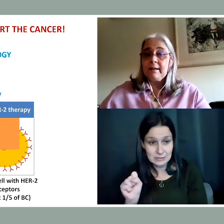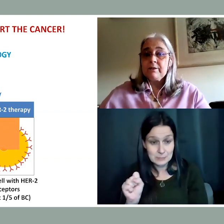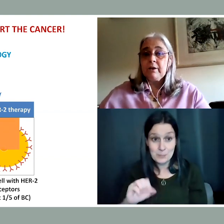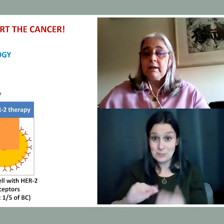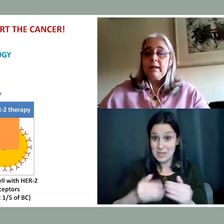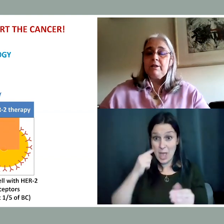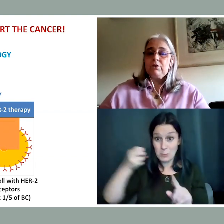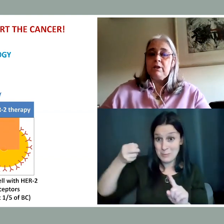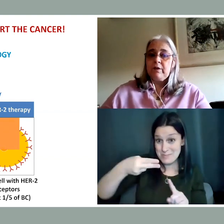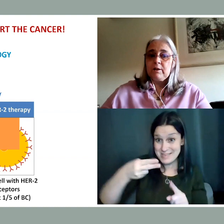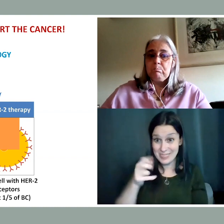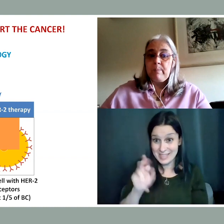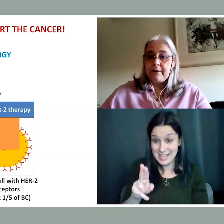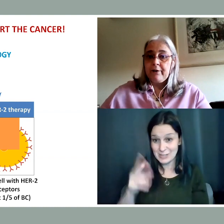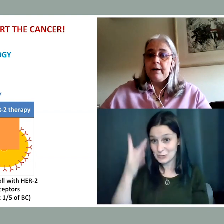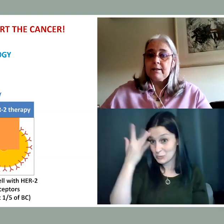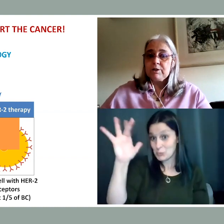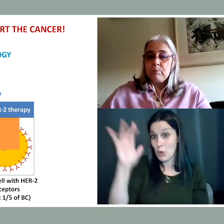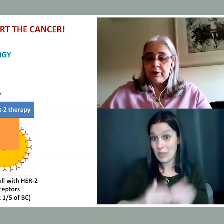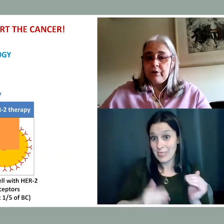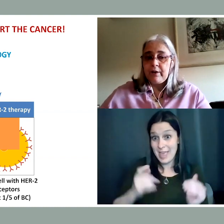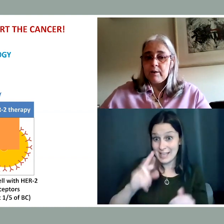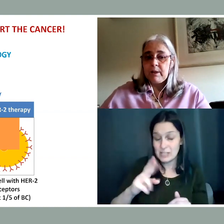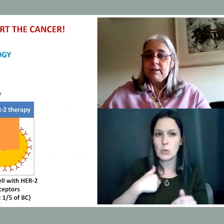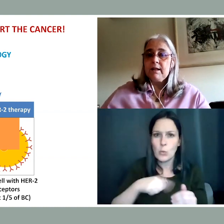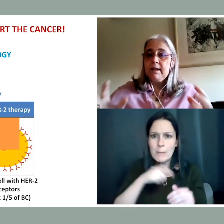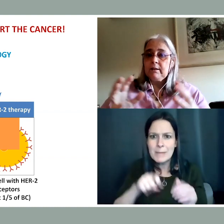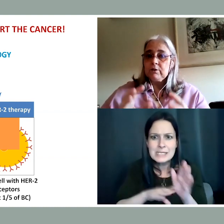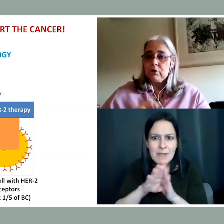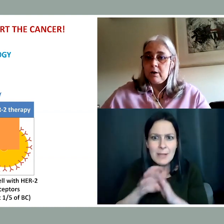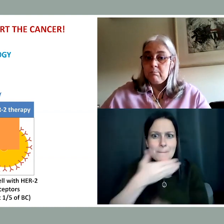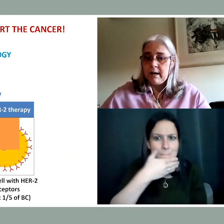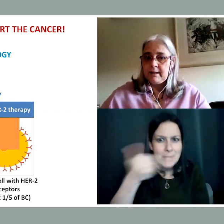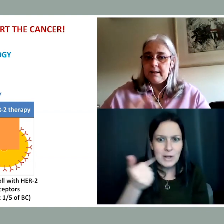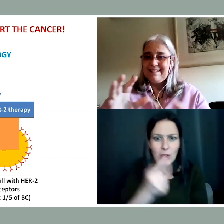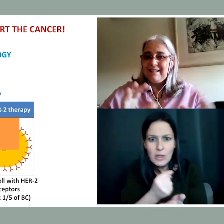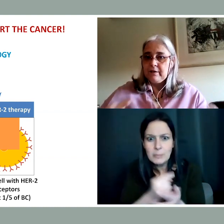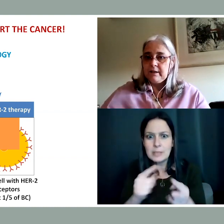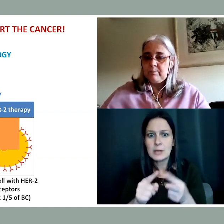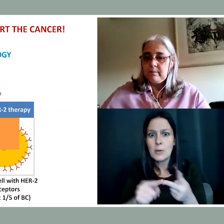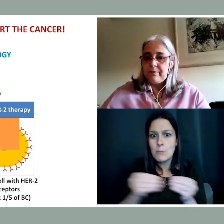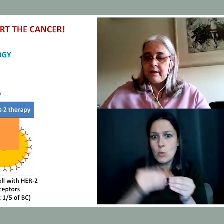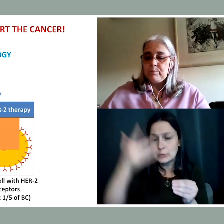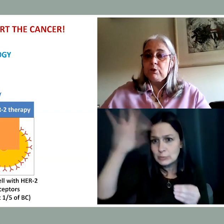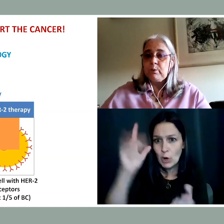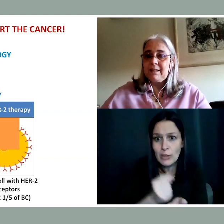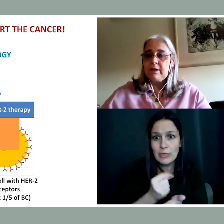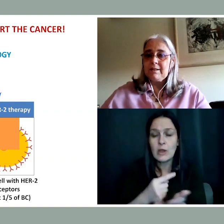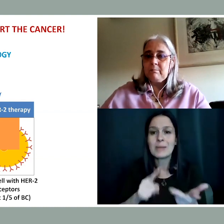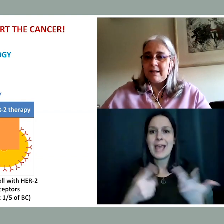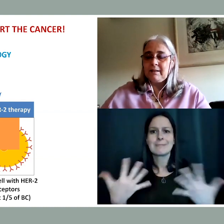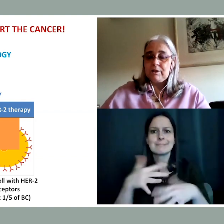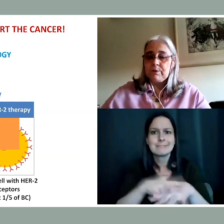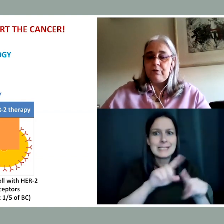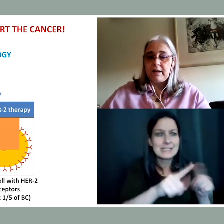outsmart the cancer is to develop better and smarter therapies and also combine different therapies with